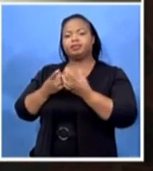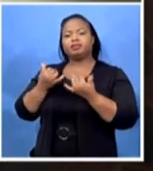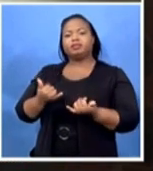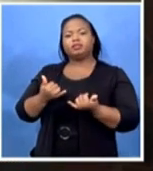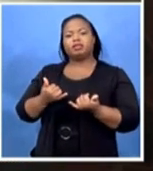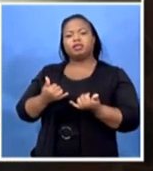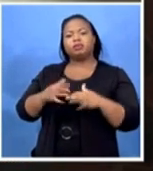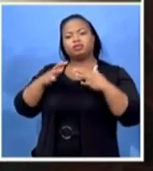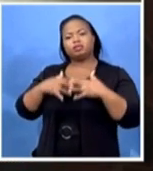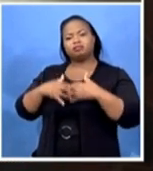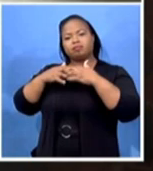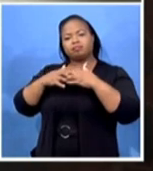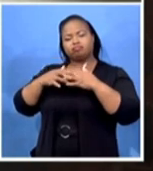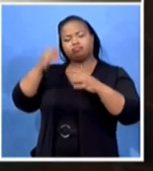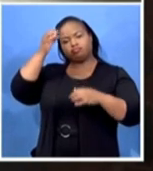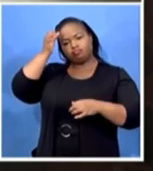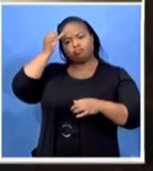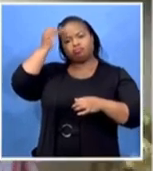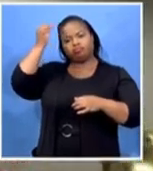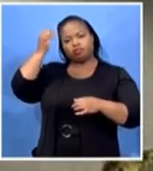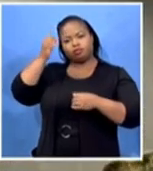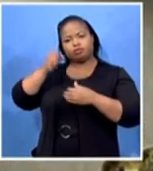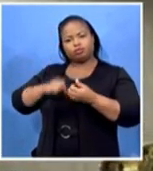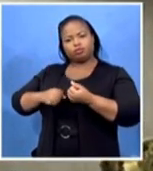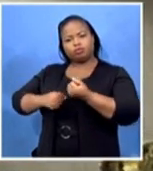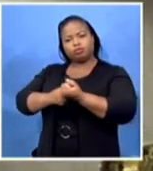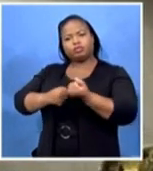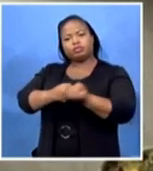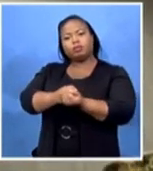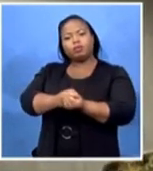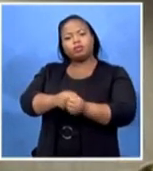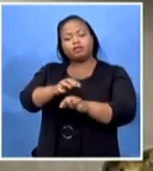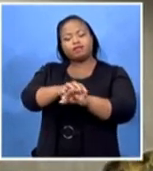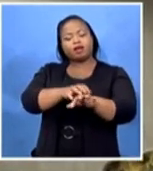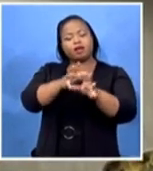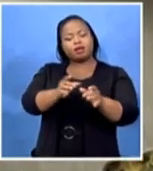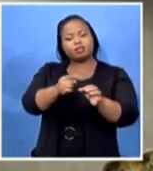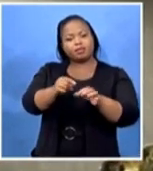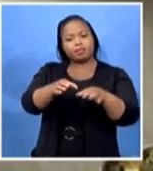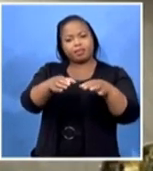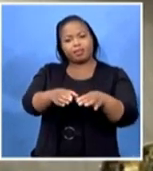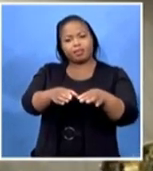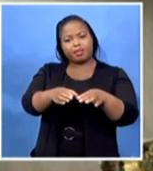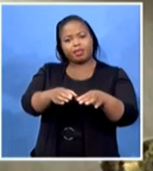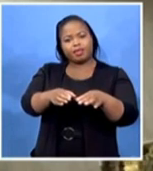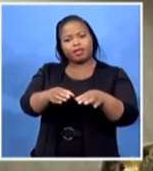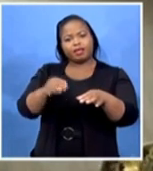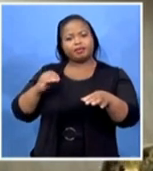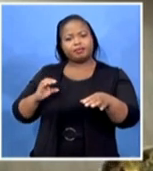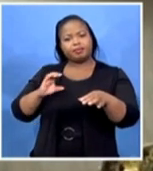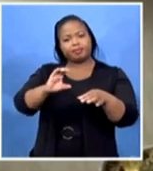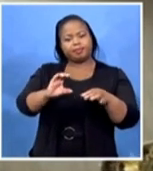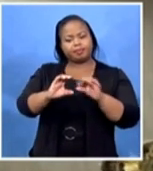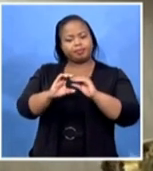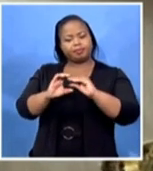mechanism where smallholder farmers have been offered 1.2 billion, where